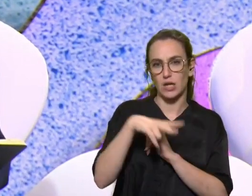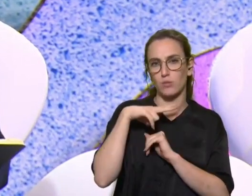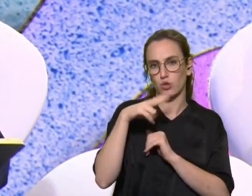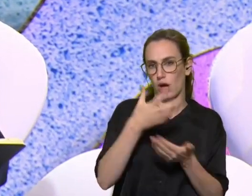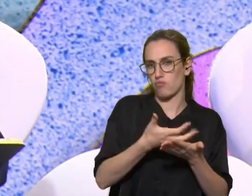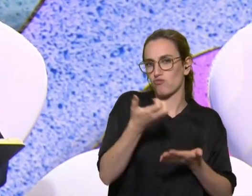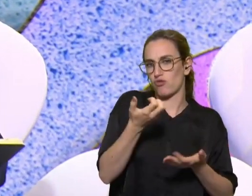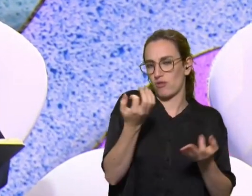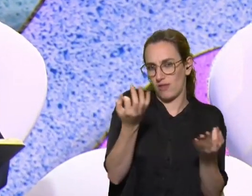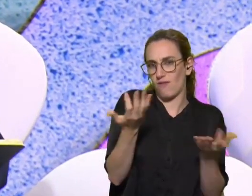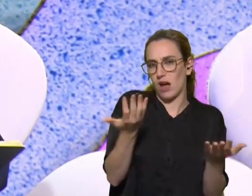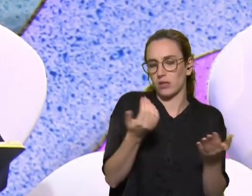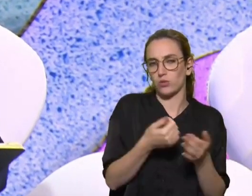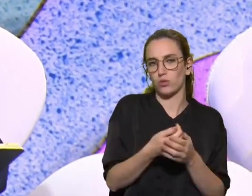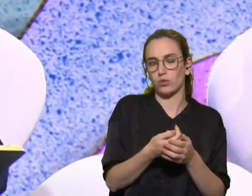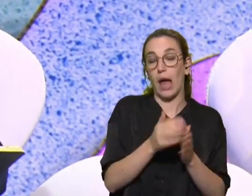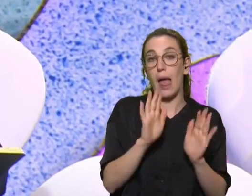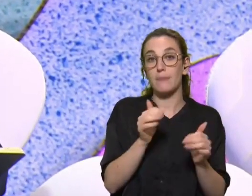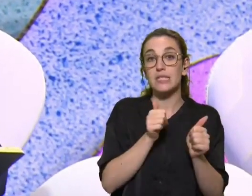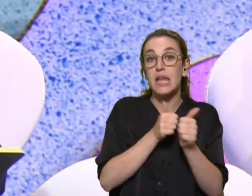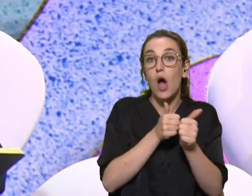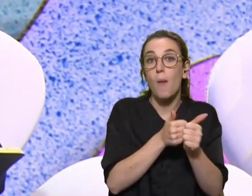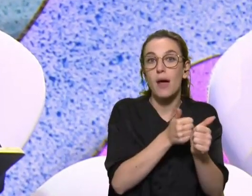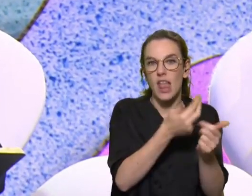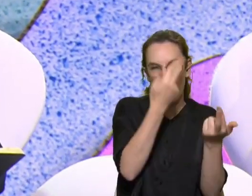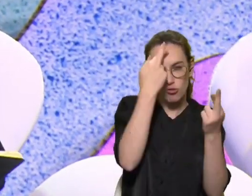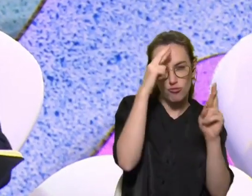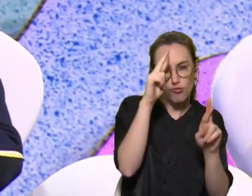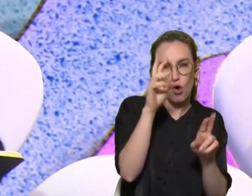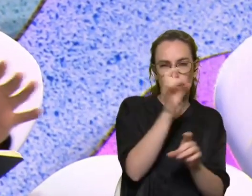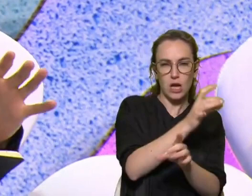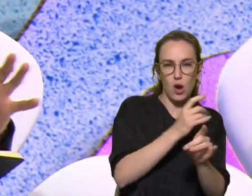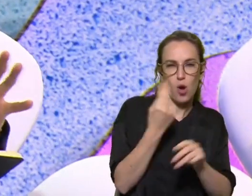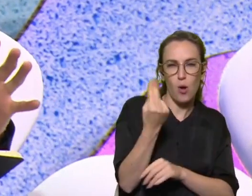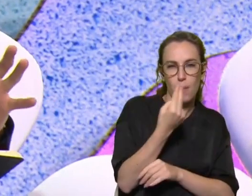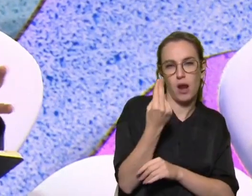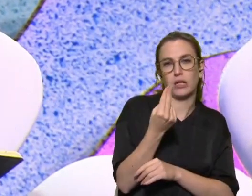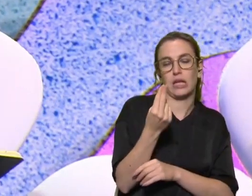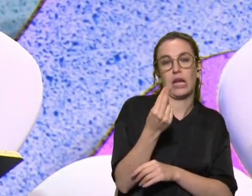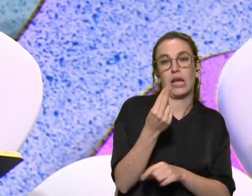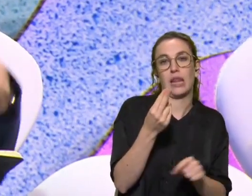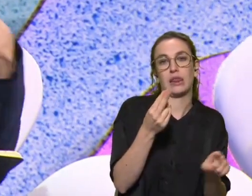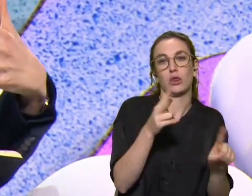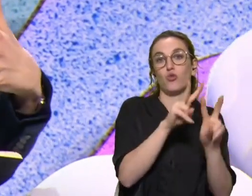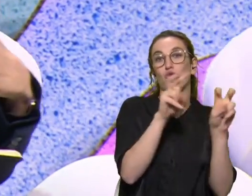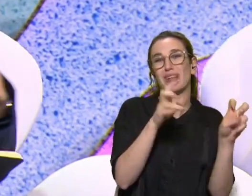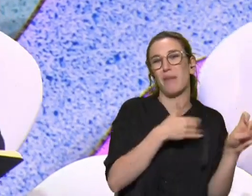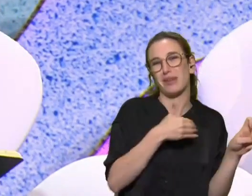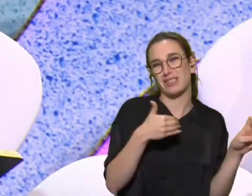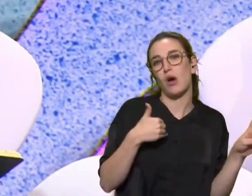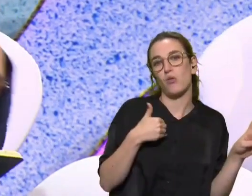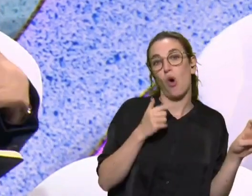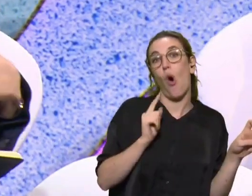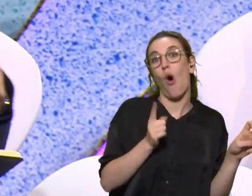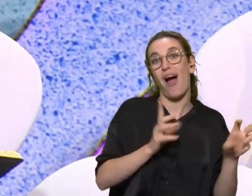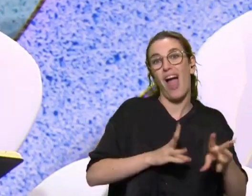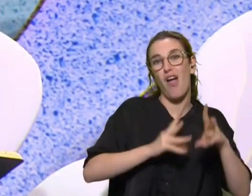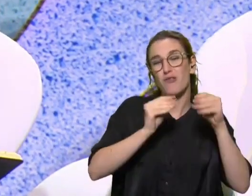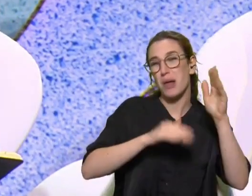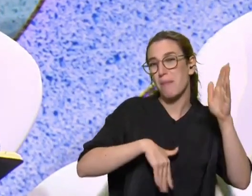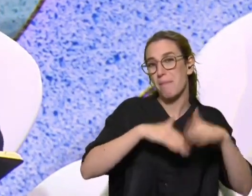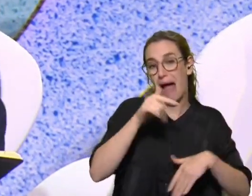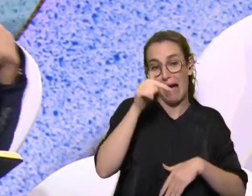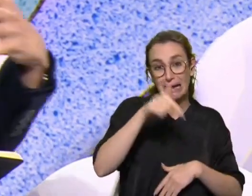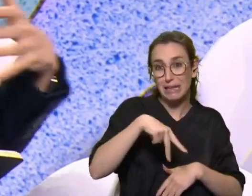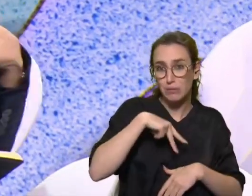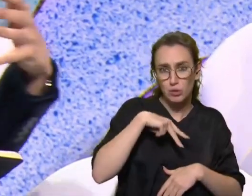Well, there are various areas. It has to accompany the efforts of the European Union in terms of health. And here